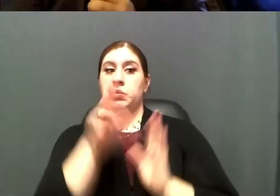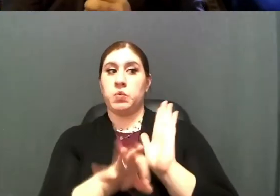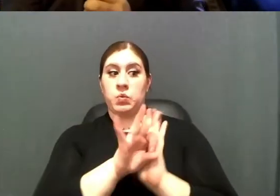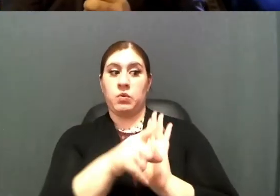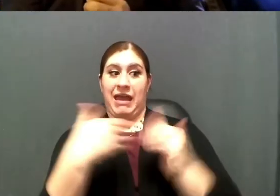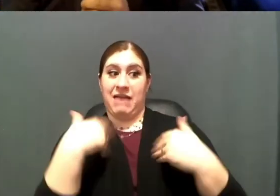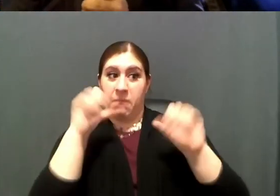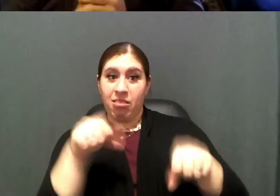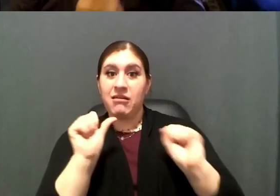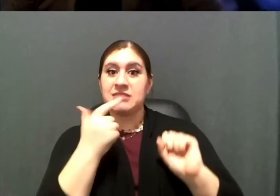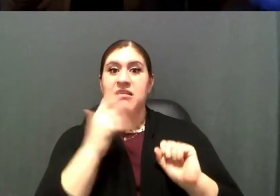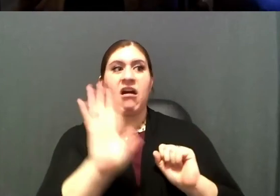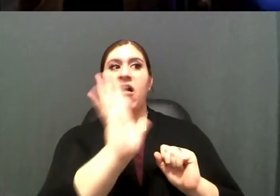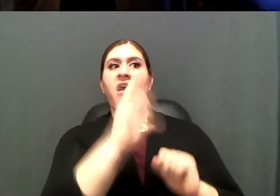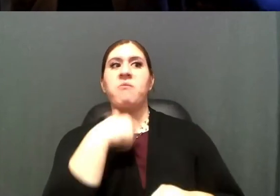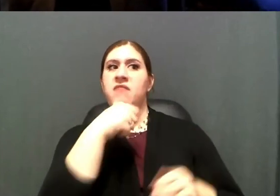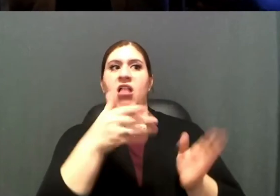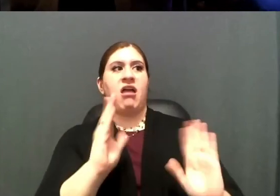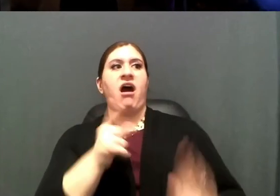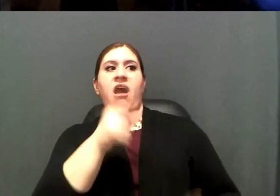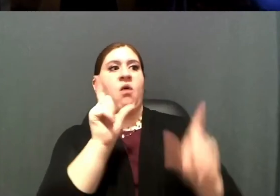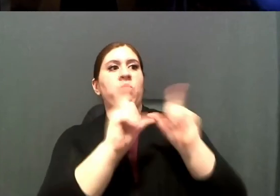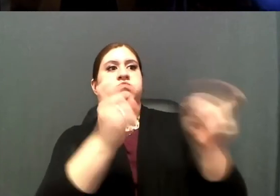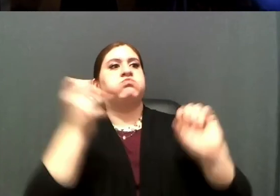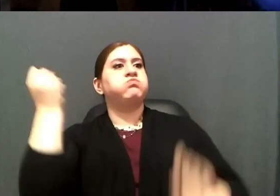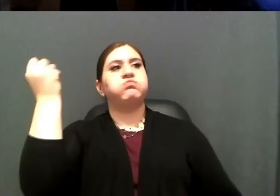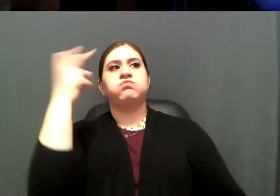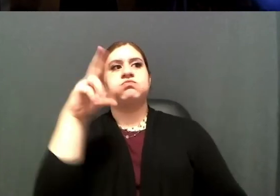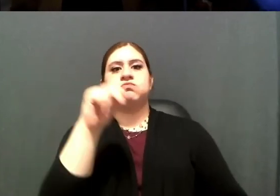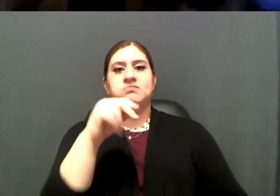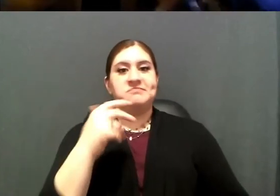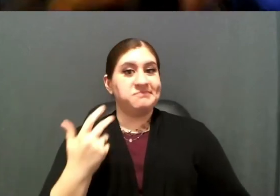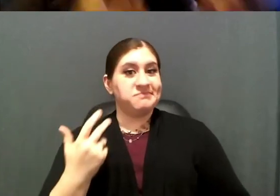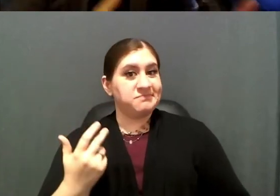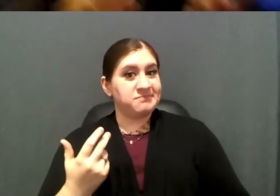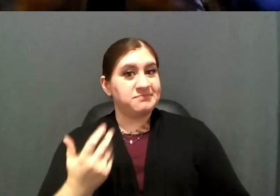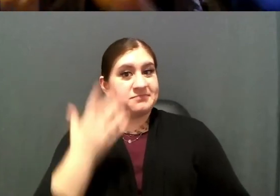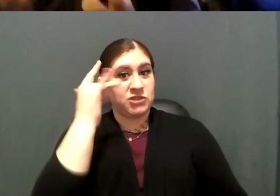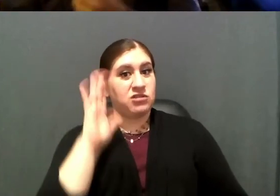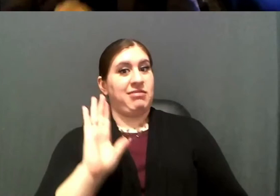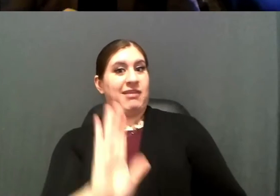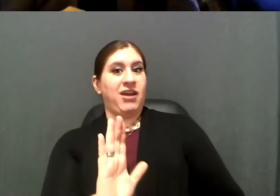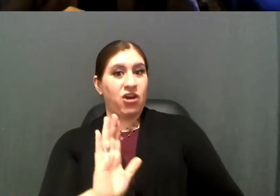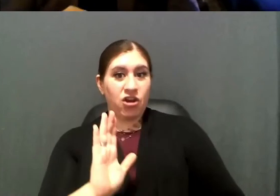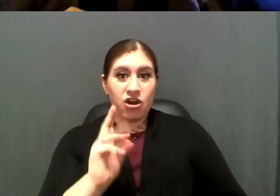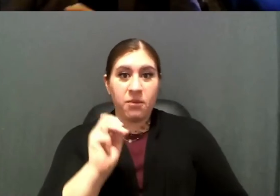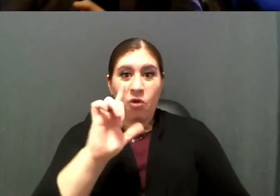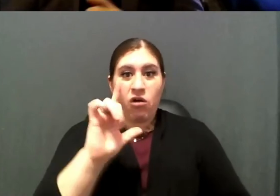ability to say, well, no, I'm not going to issue you a license because of moral conflicts with the